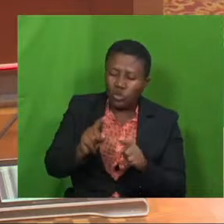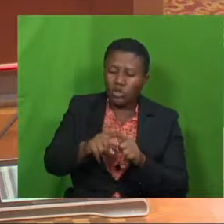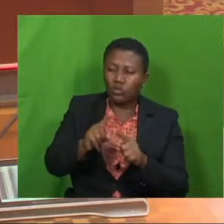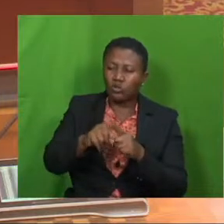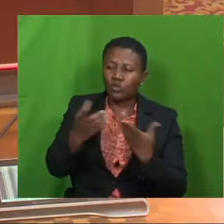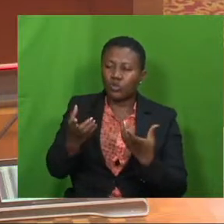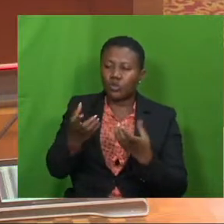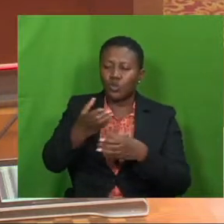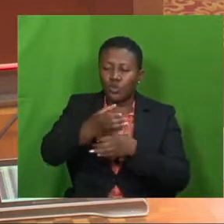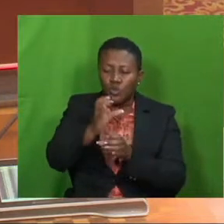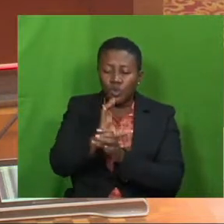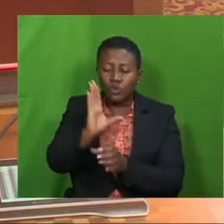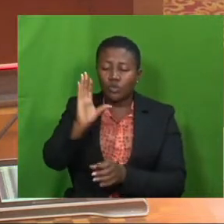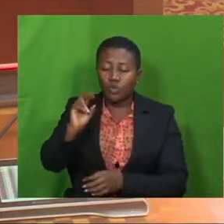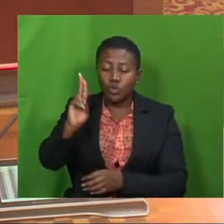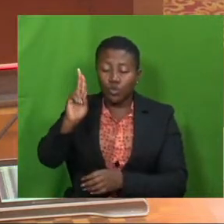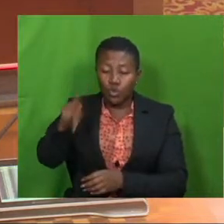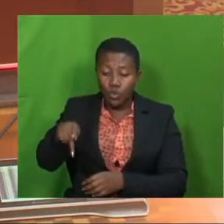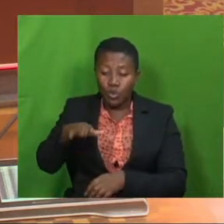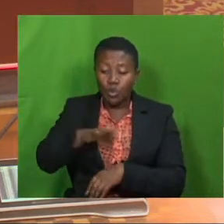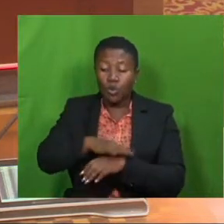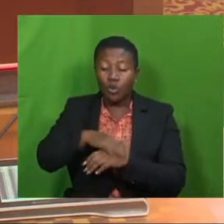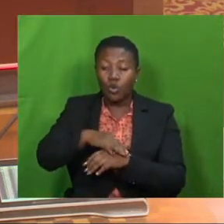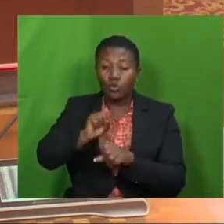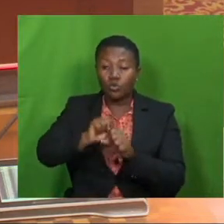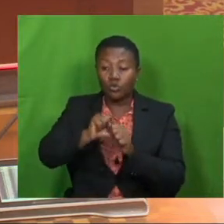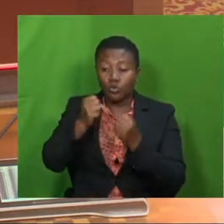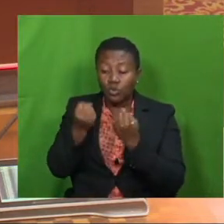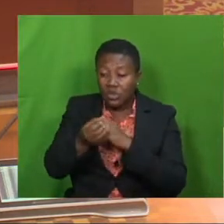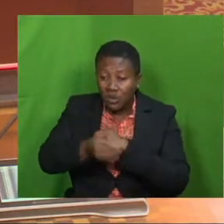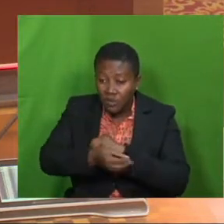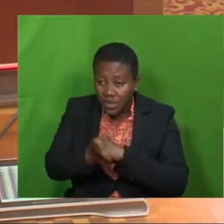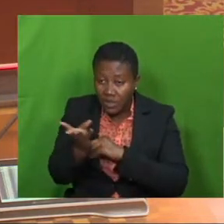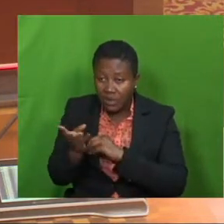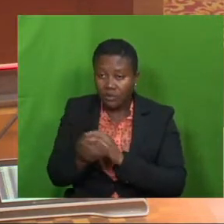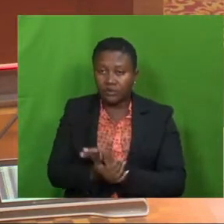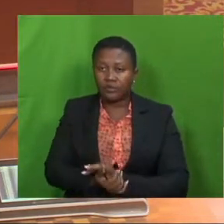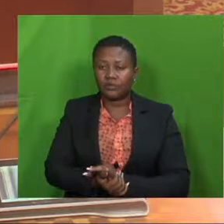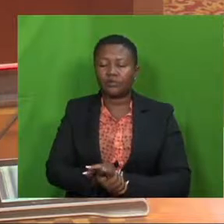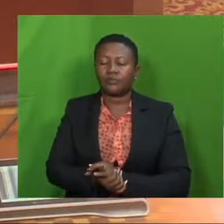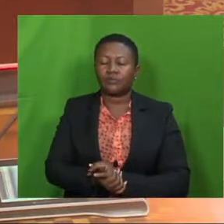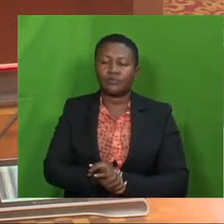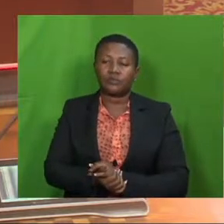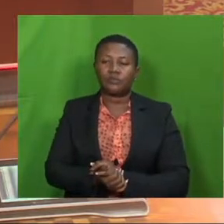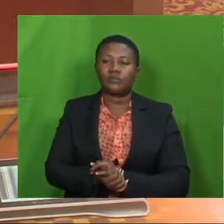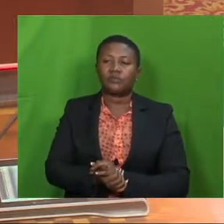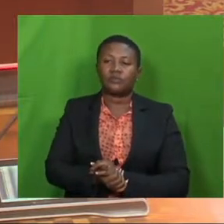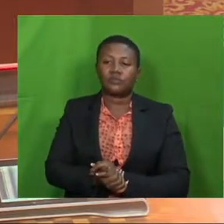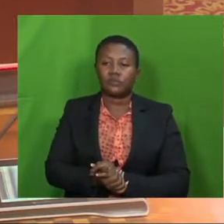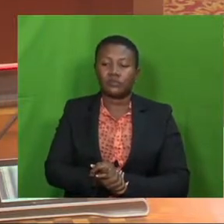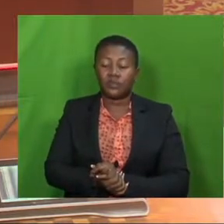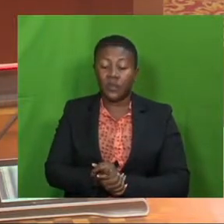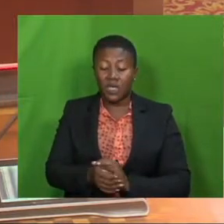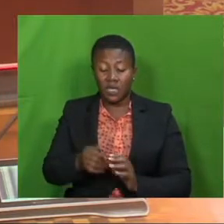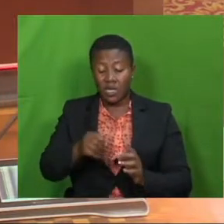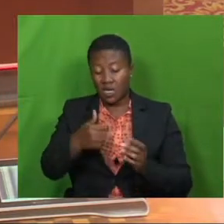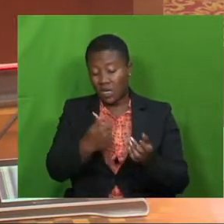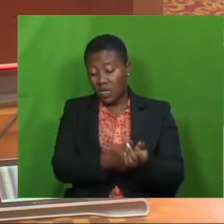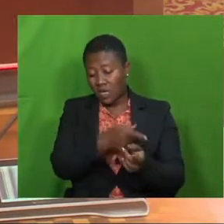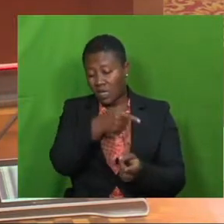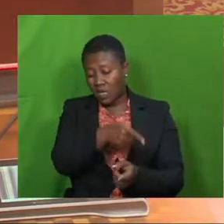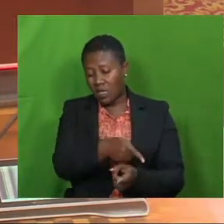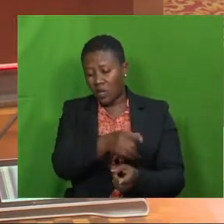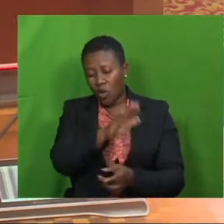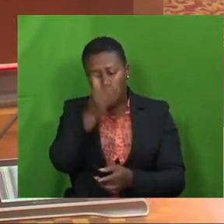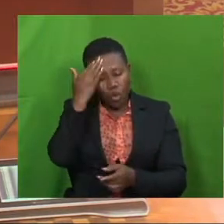media platforms. For a country which prides herself as a peaceful one and an